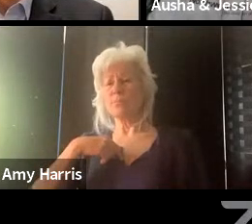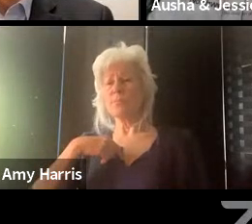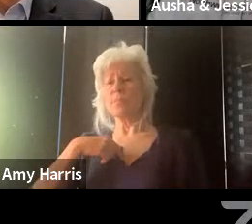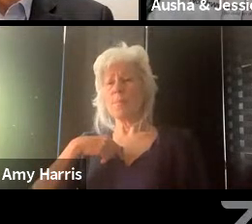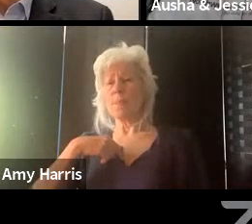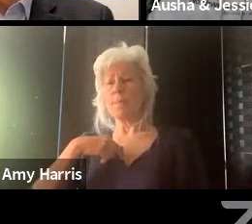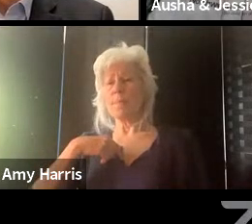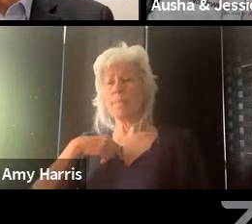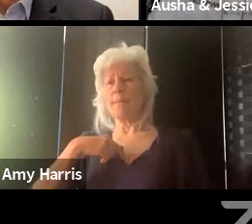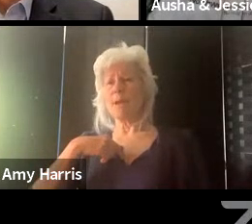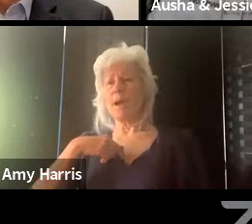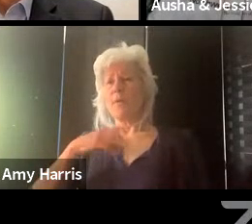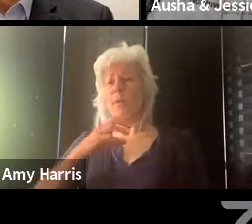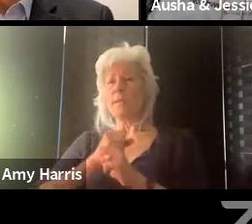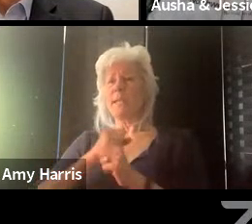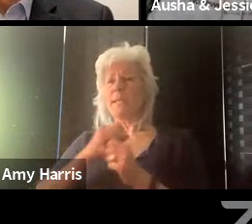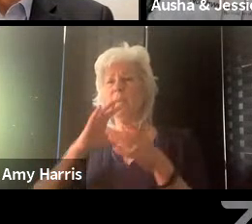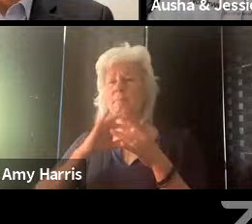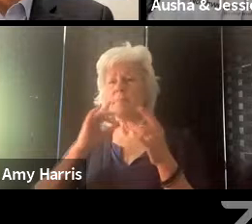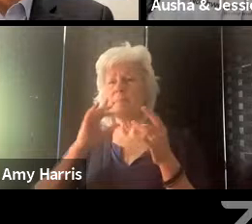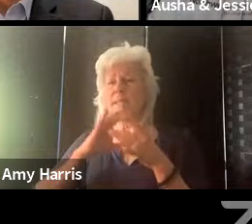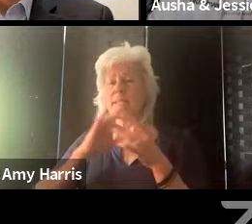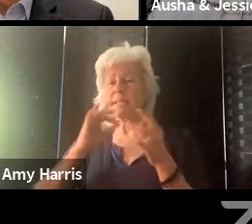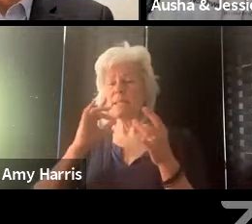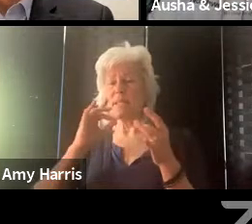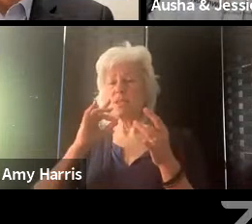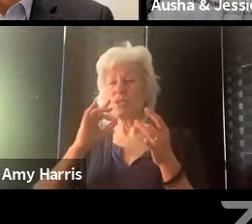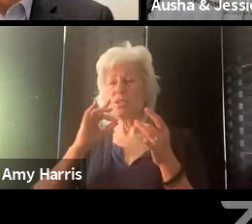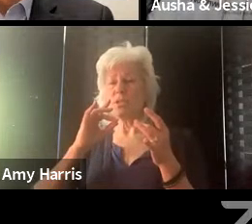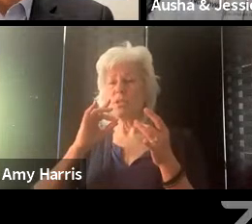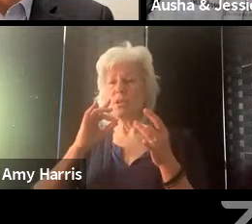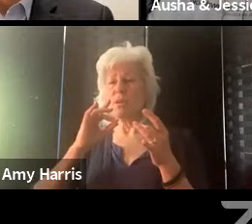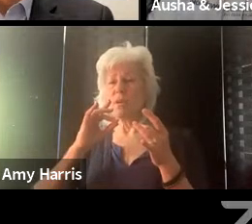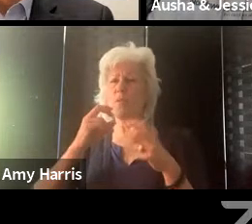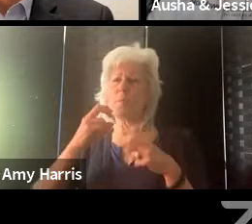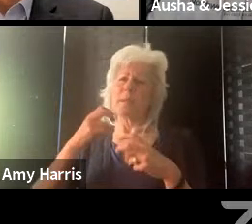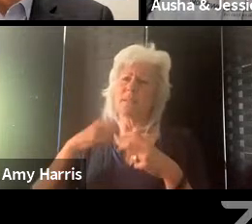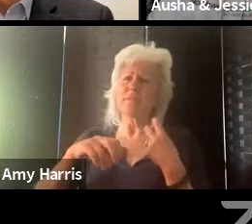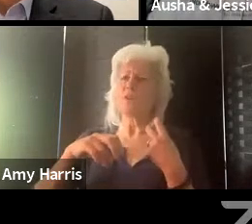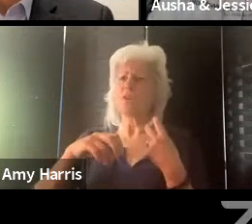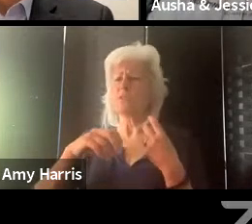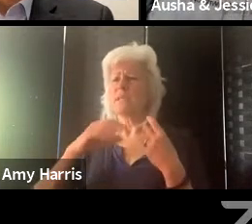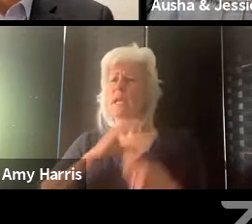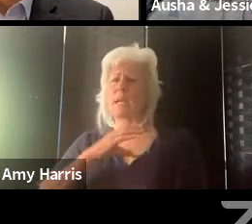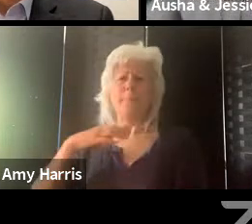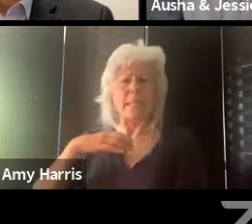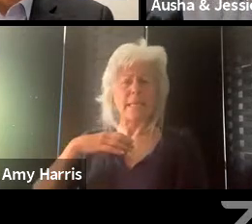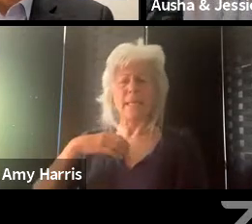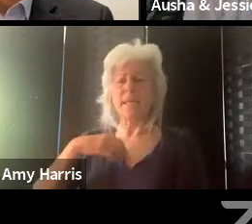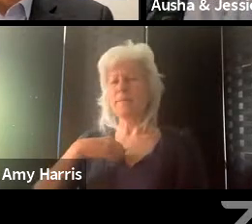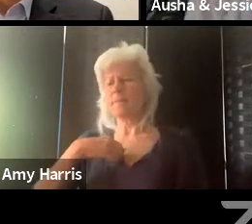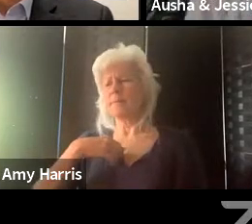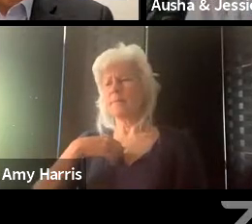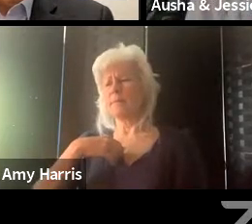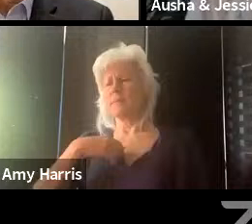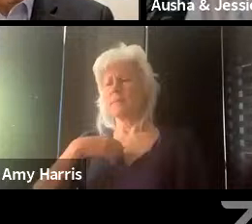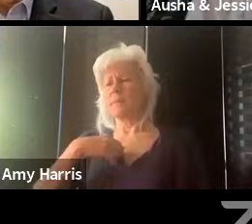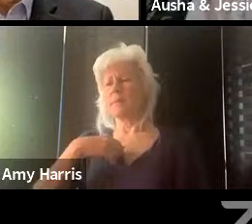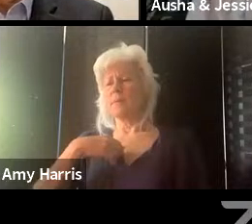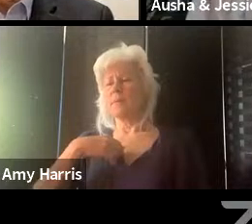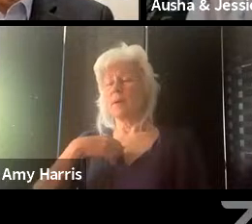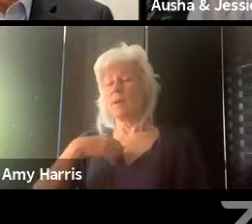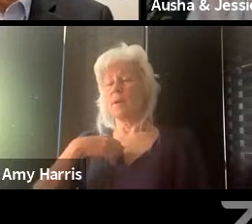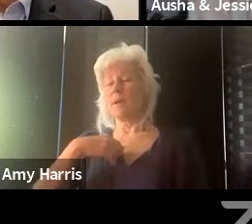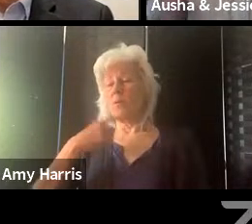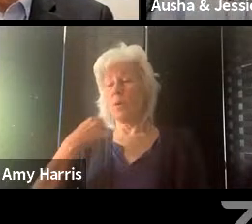We would get a message that there would be a difficulty in committee. And what we had going